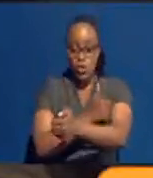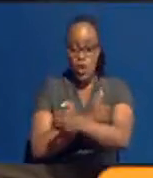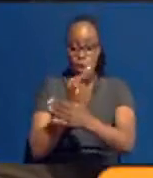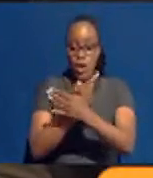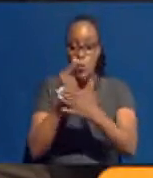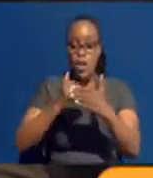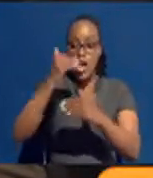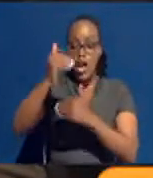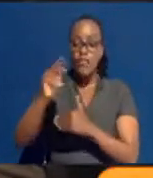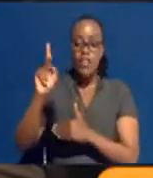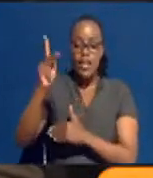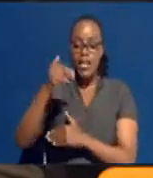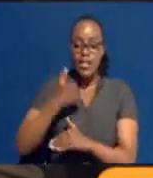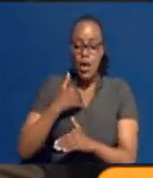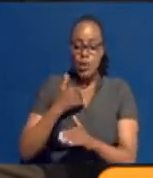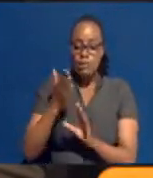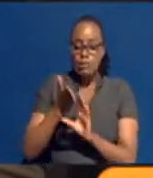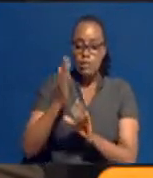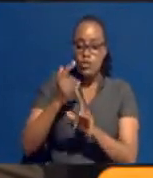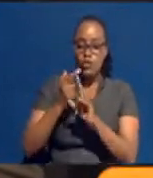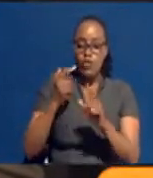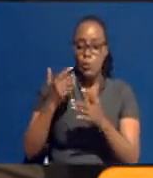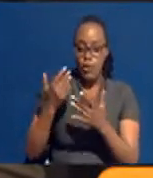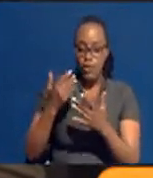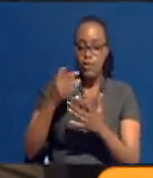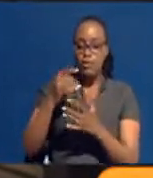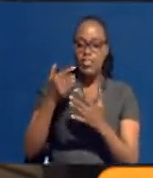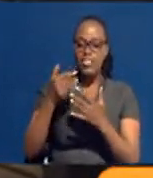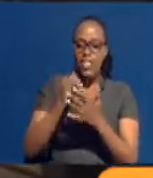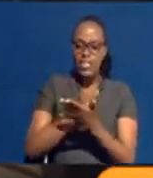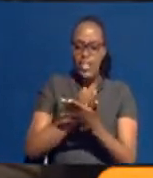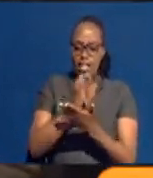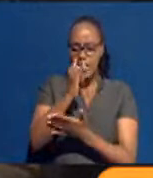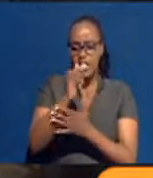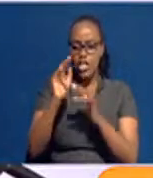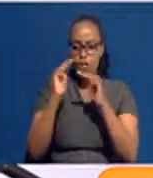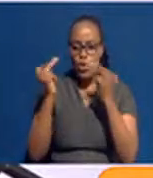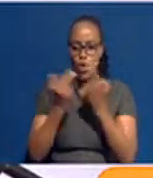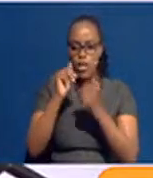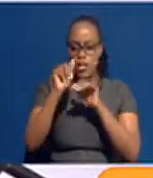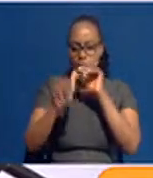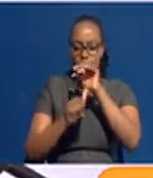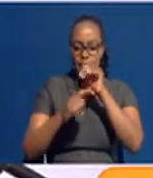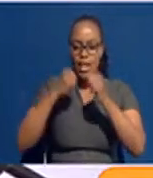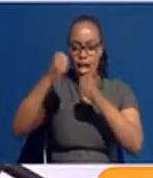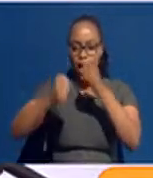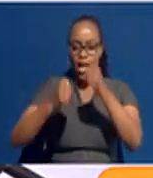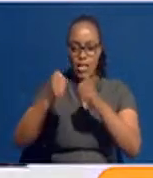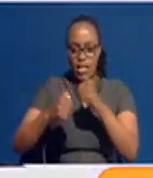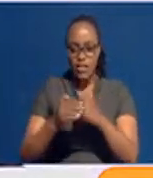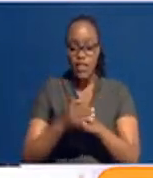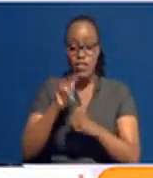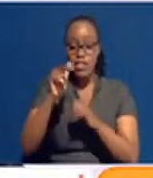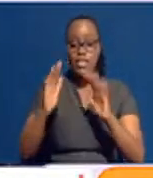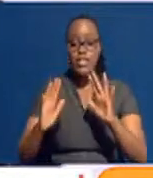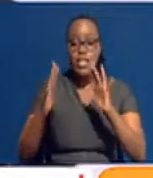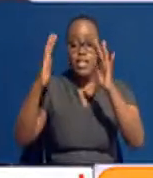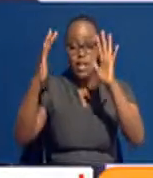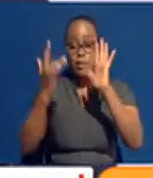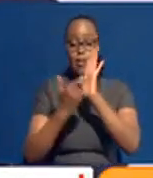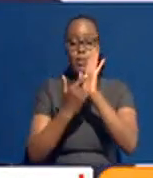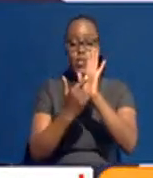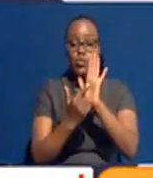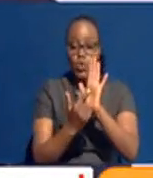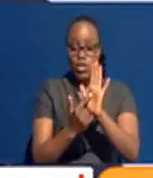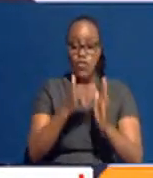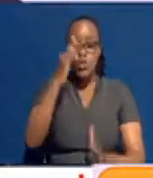Kenya escaped a ban from the Athletics Integrity Unit of World Athletics. May this ceremony serve